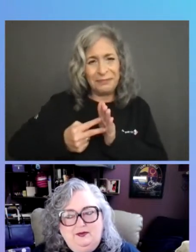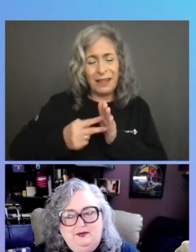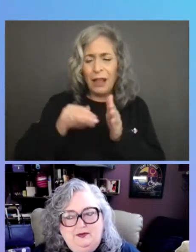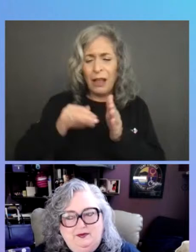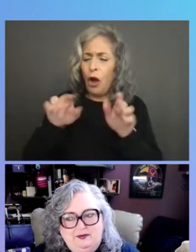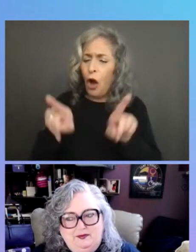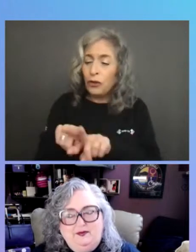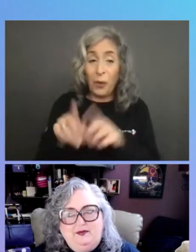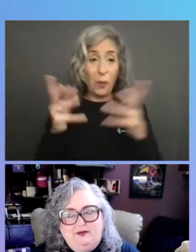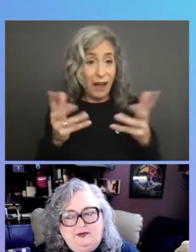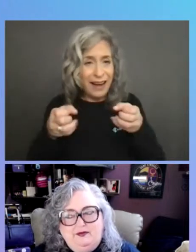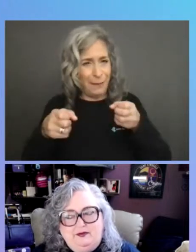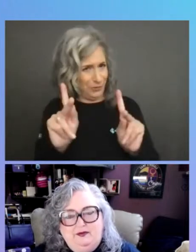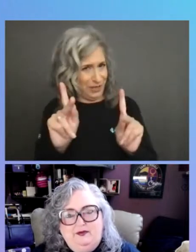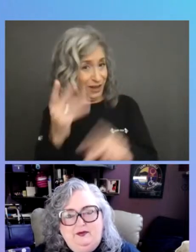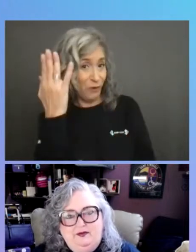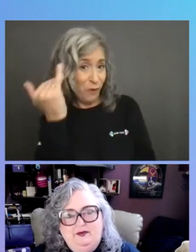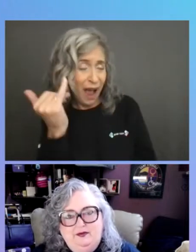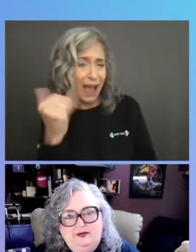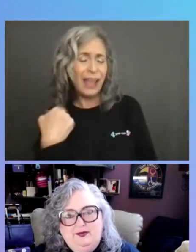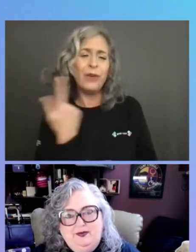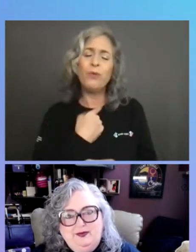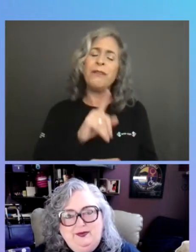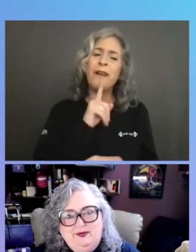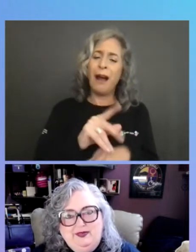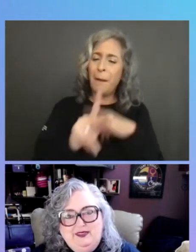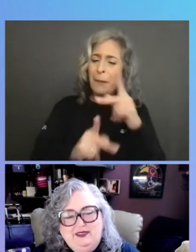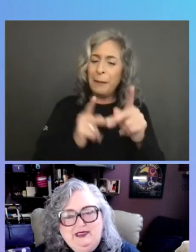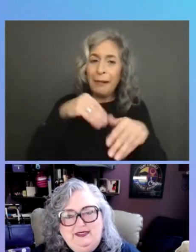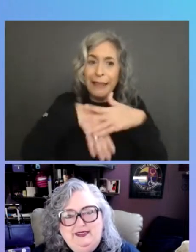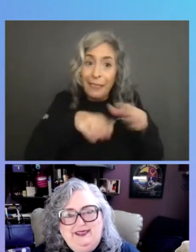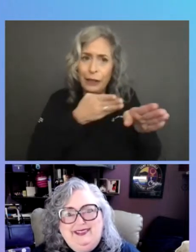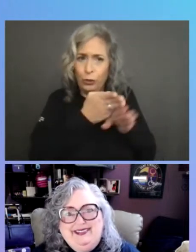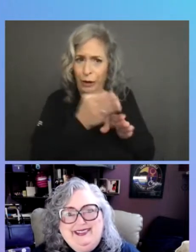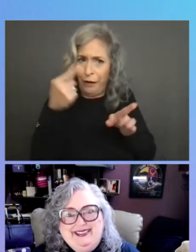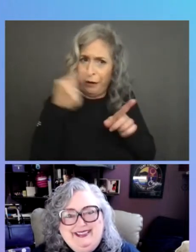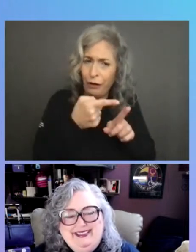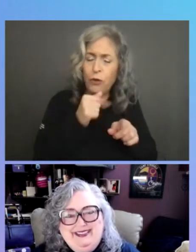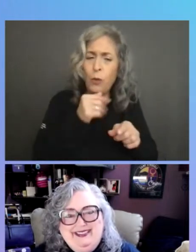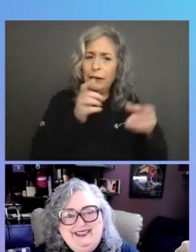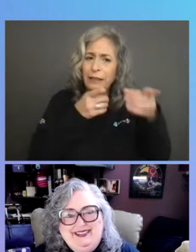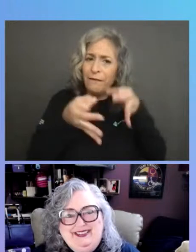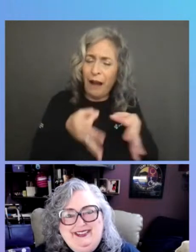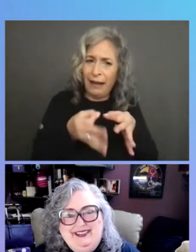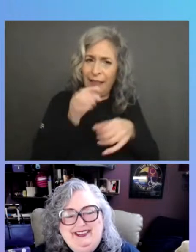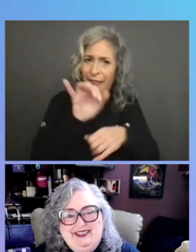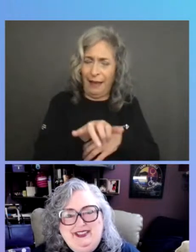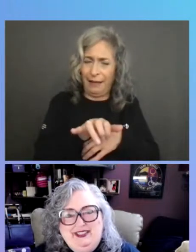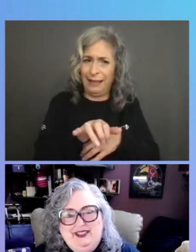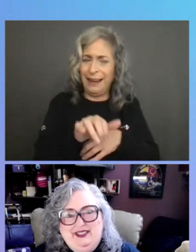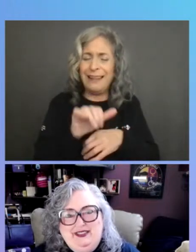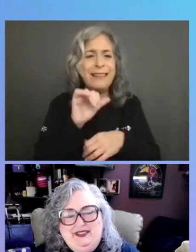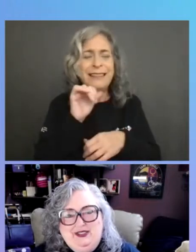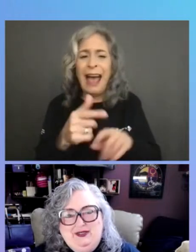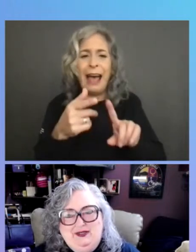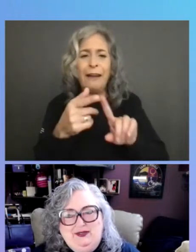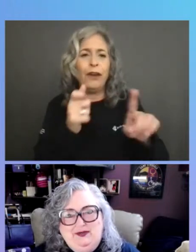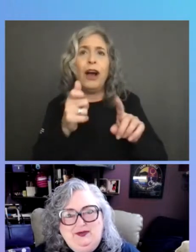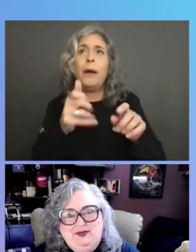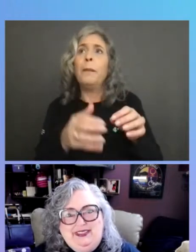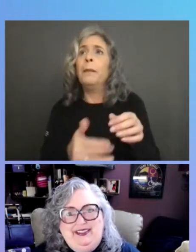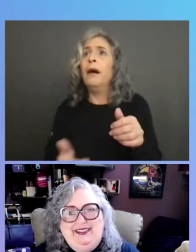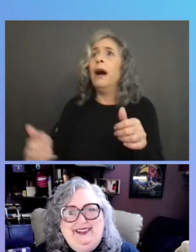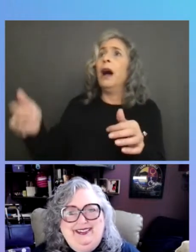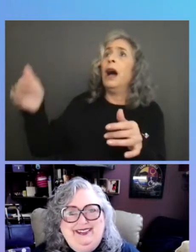opportunity, because we are the ones in the career who are defining this. This wasn't something that came down from on high,